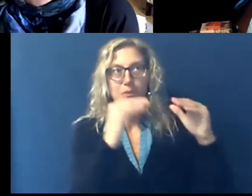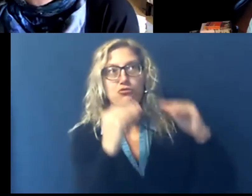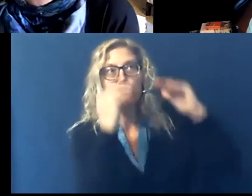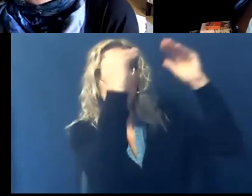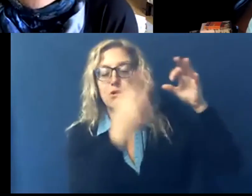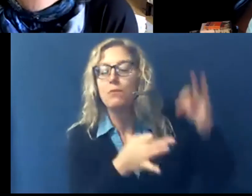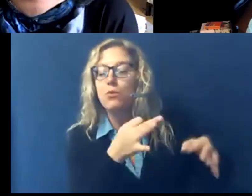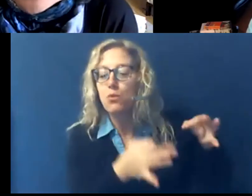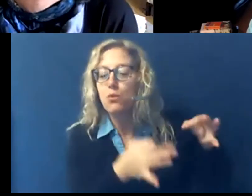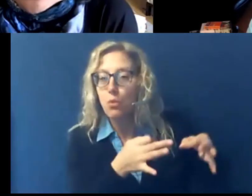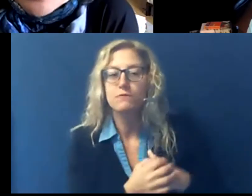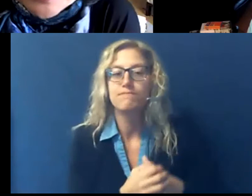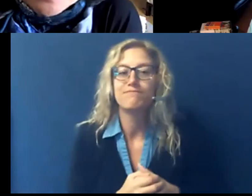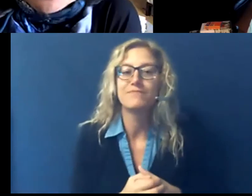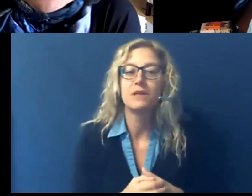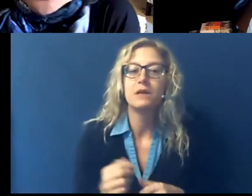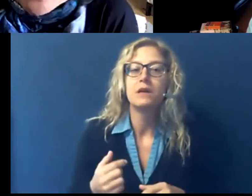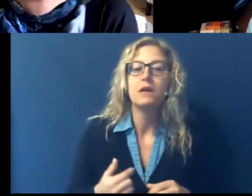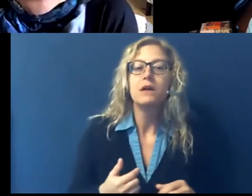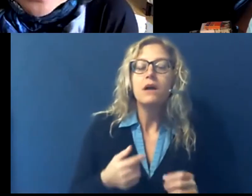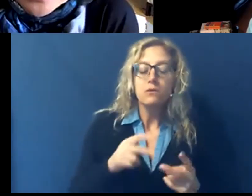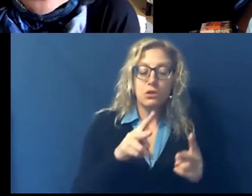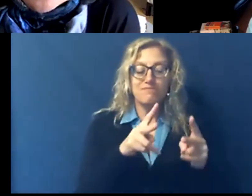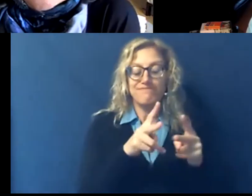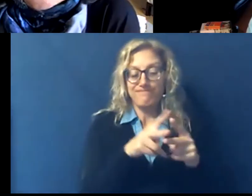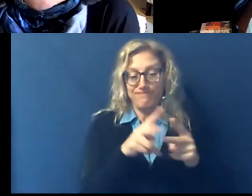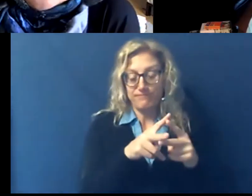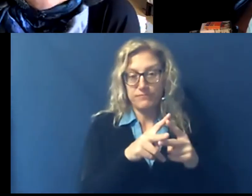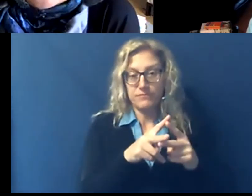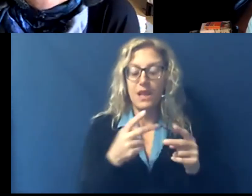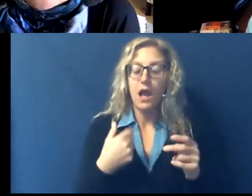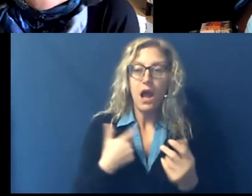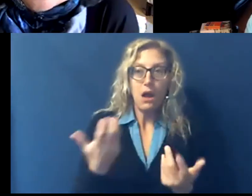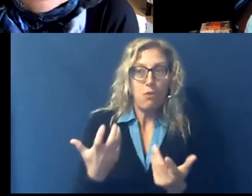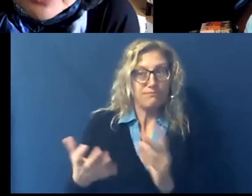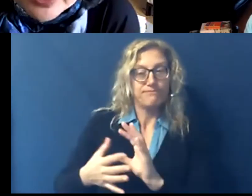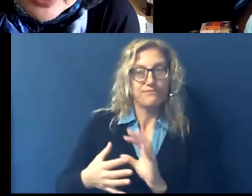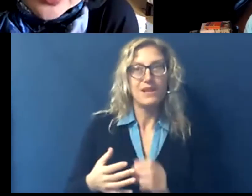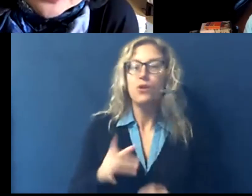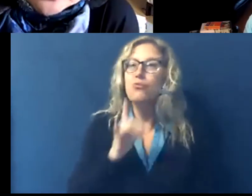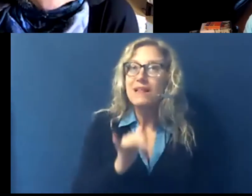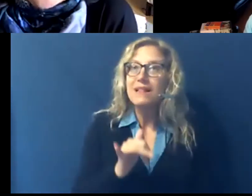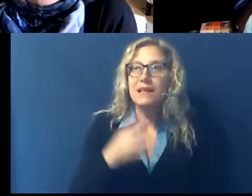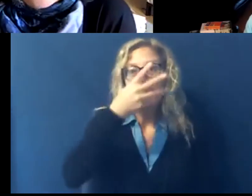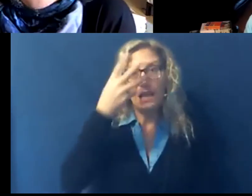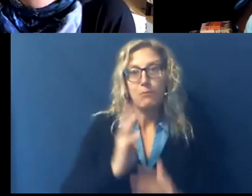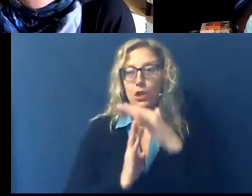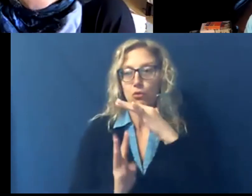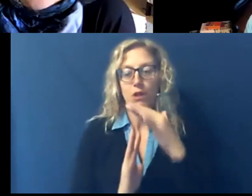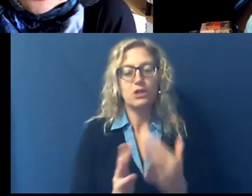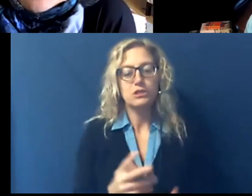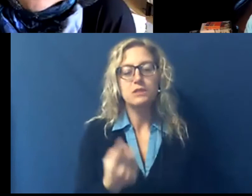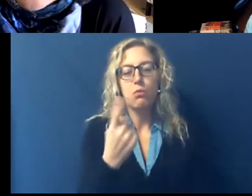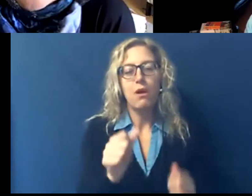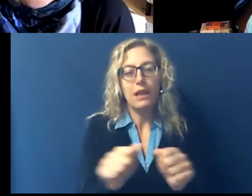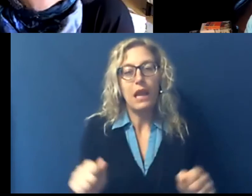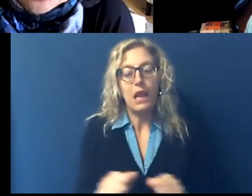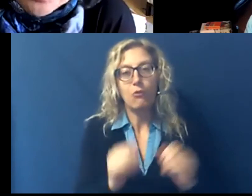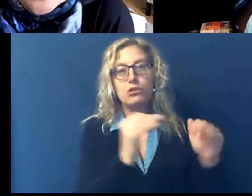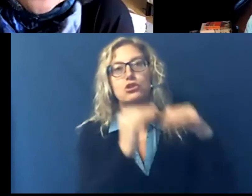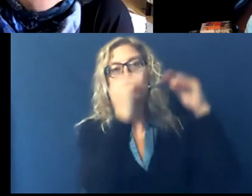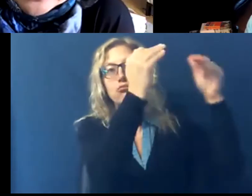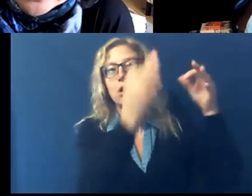I'll preface my comments about both of them by saying immigration is an area where the Supreme Court